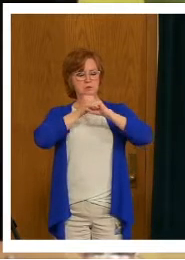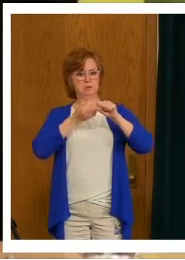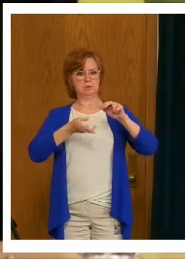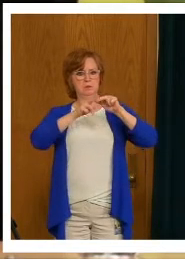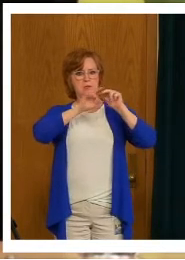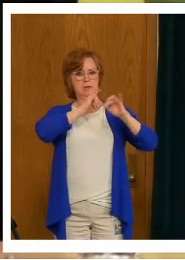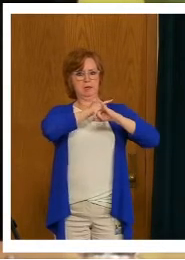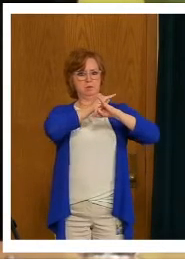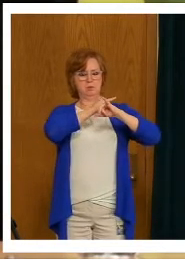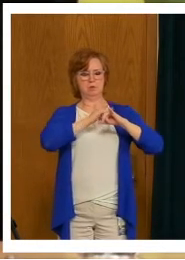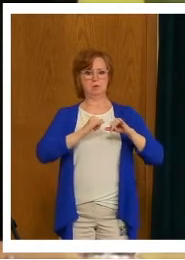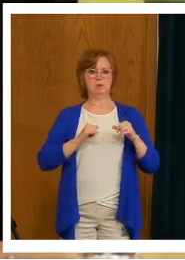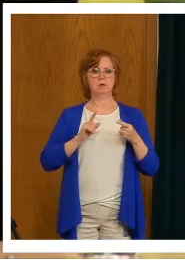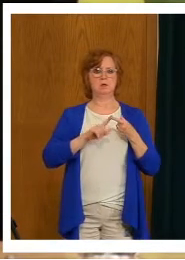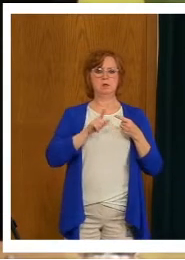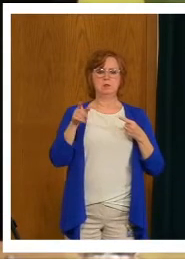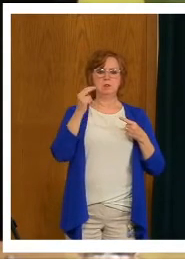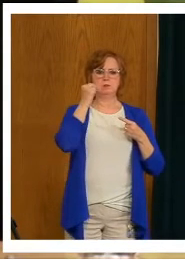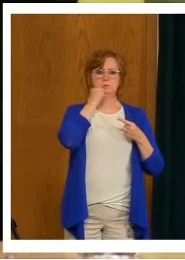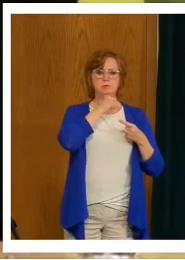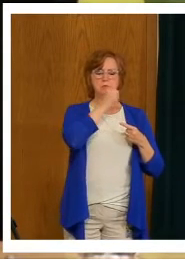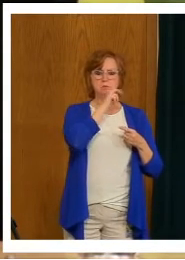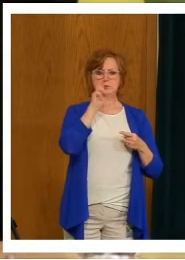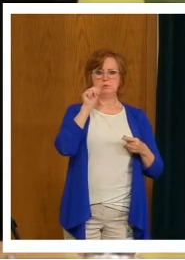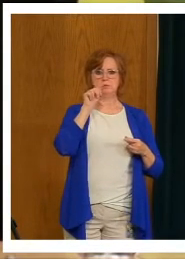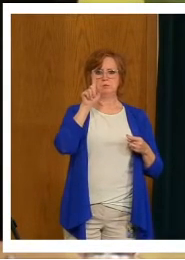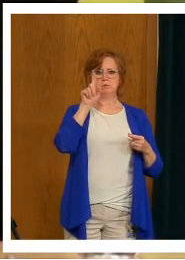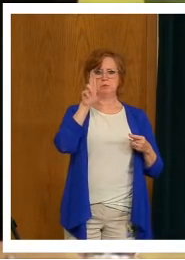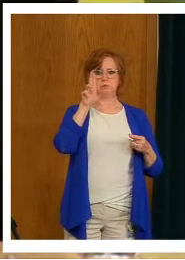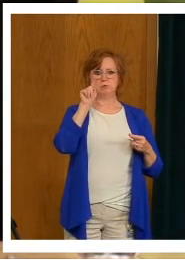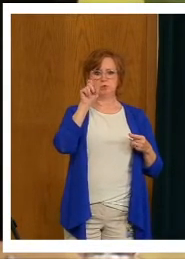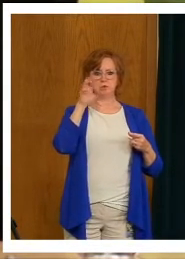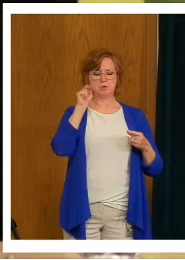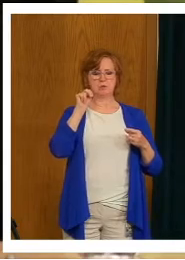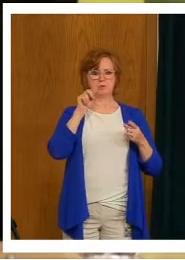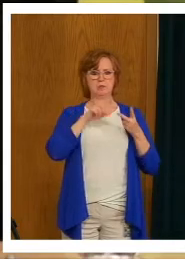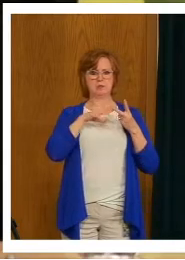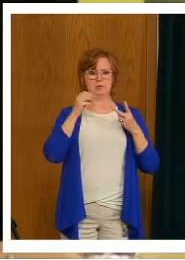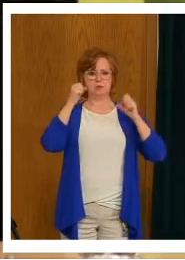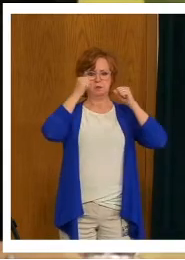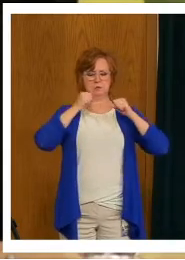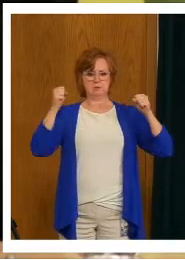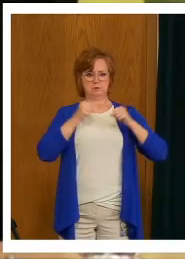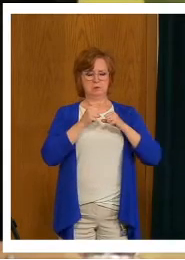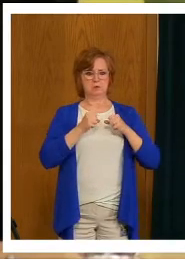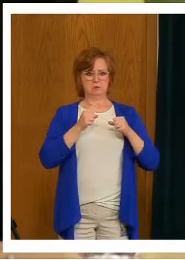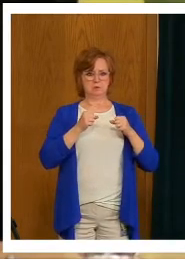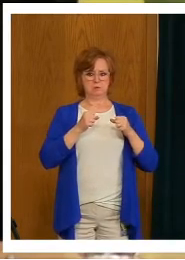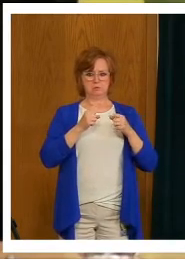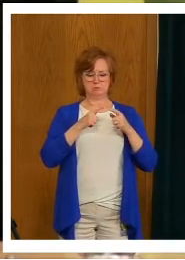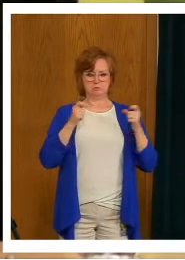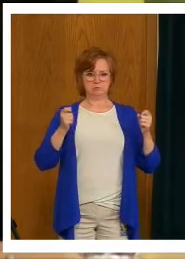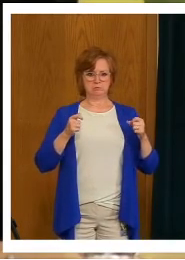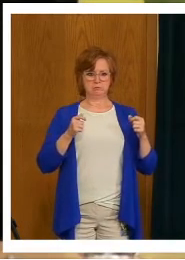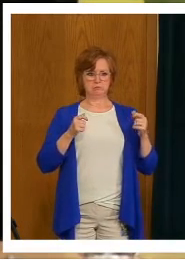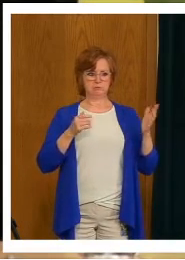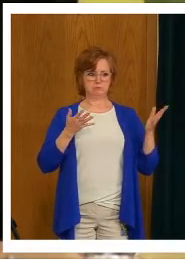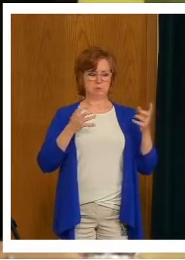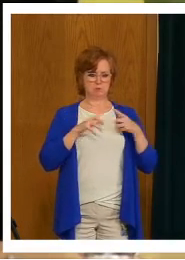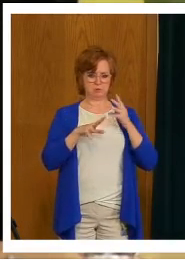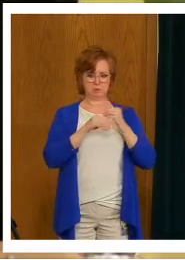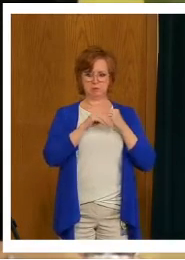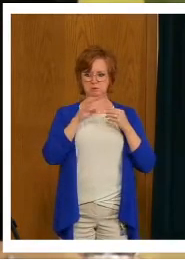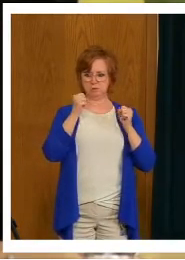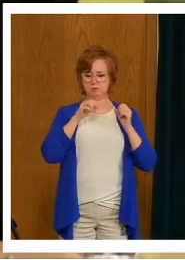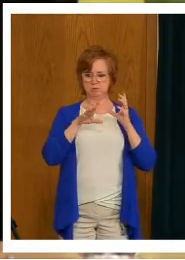as links for nutrition and exercise and that sort of thing? Dr. Shahab, would you have anything to